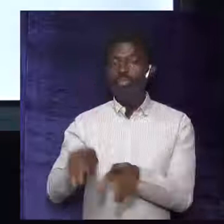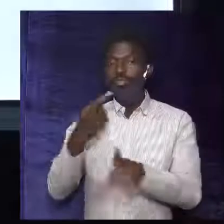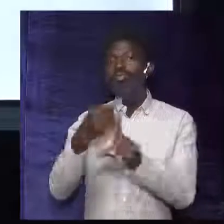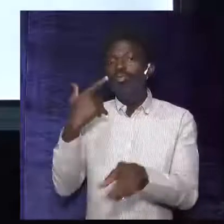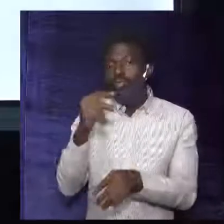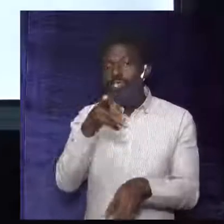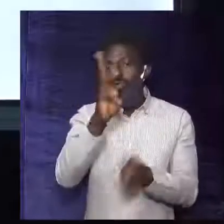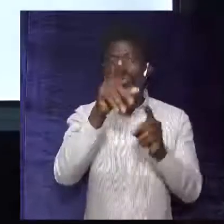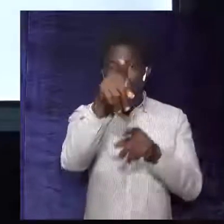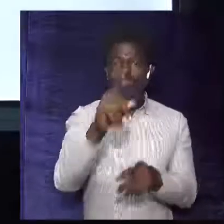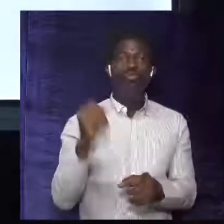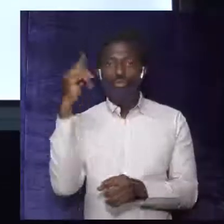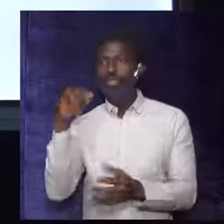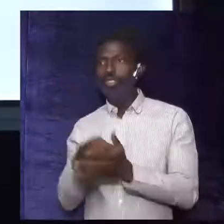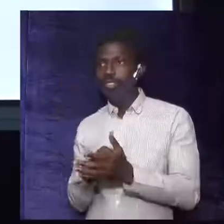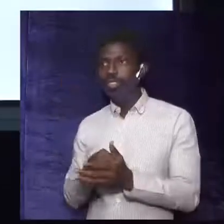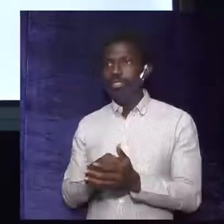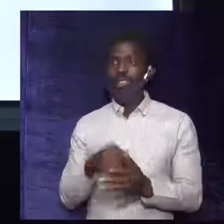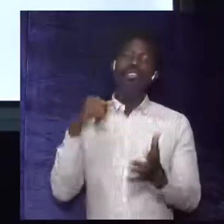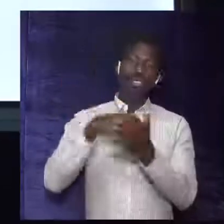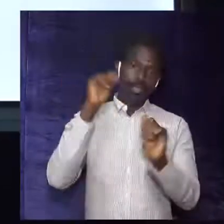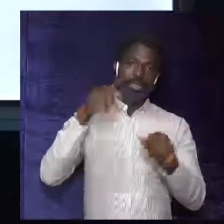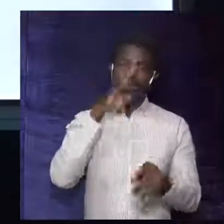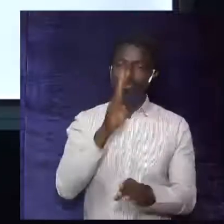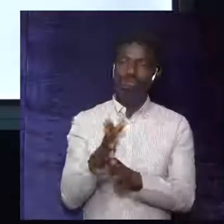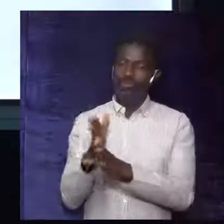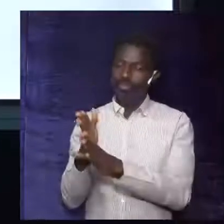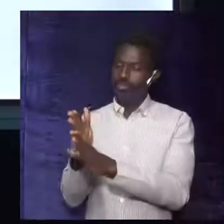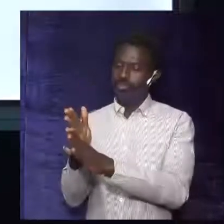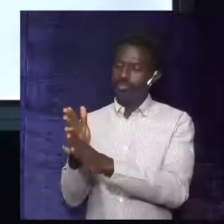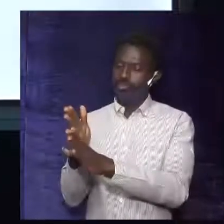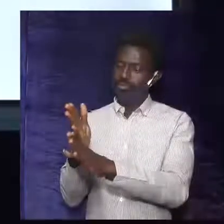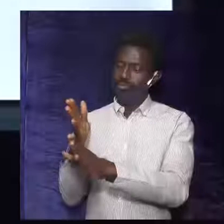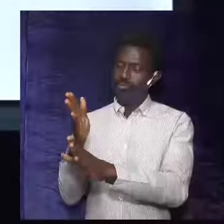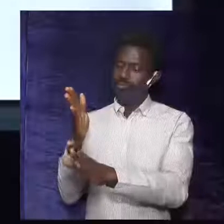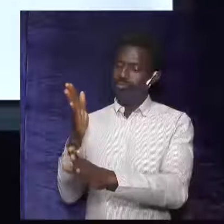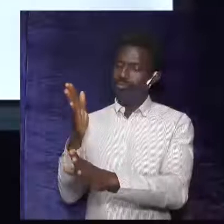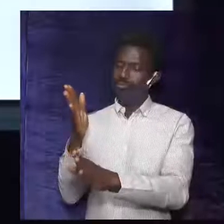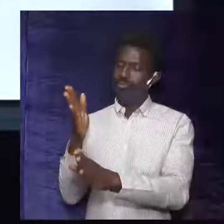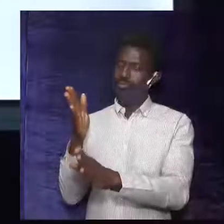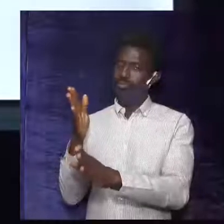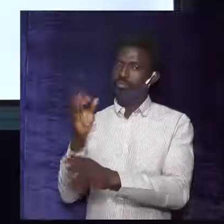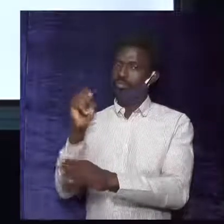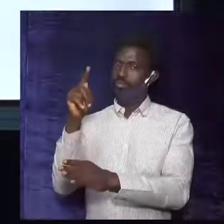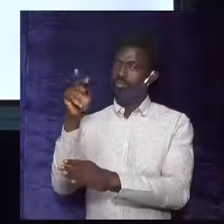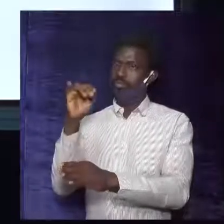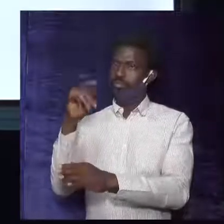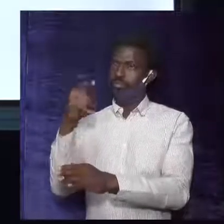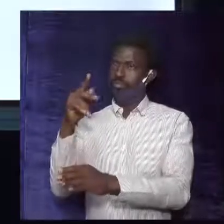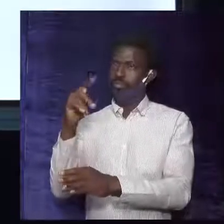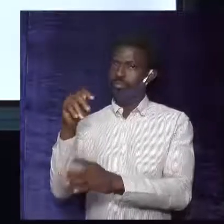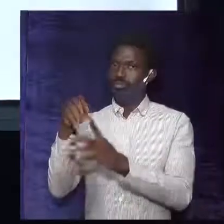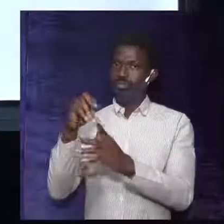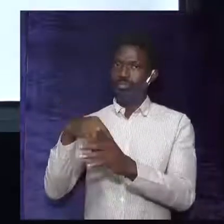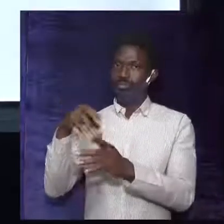different from the way you understand it. Lines could be straight, you know, like this one here. You know, oh, this is a straight line. Yes. It